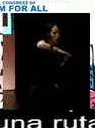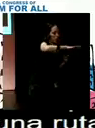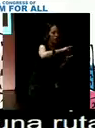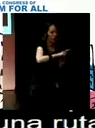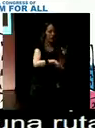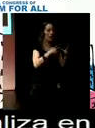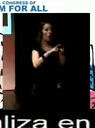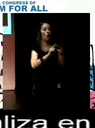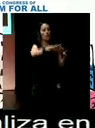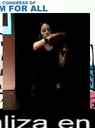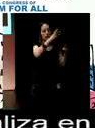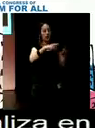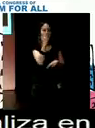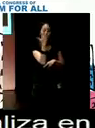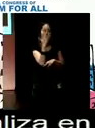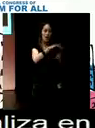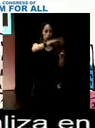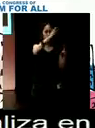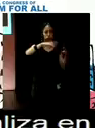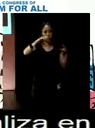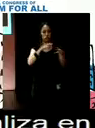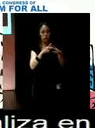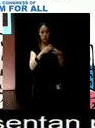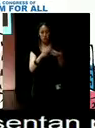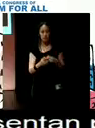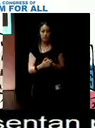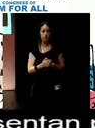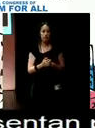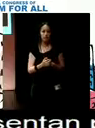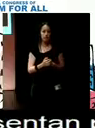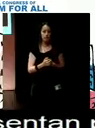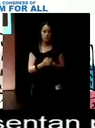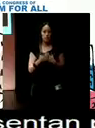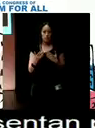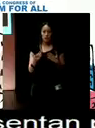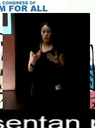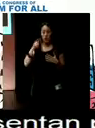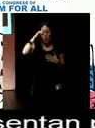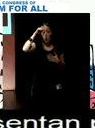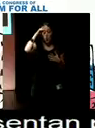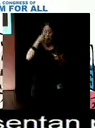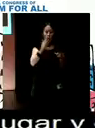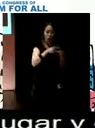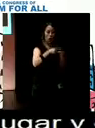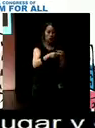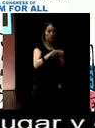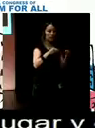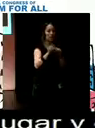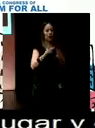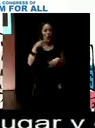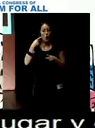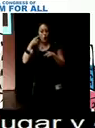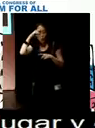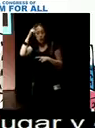factors, around the landscape, different landscapes. So there is a